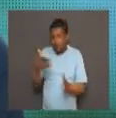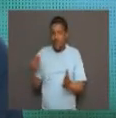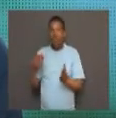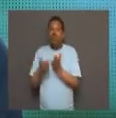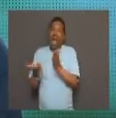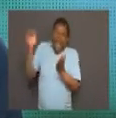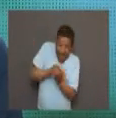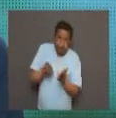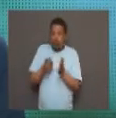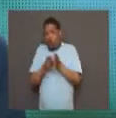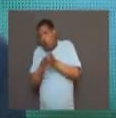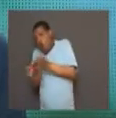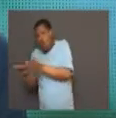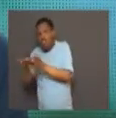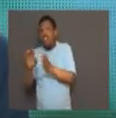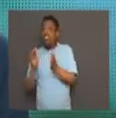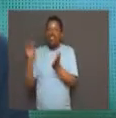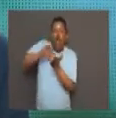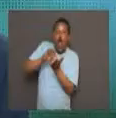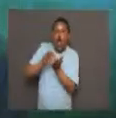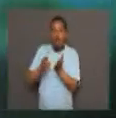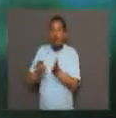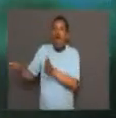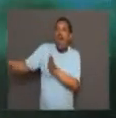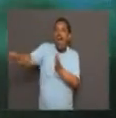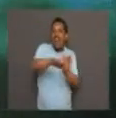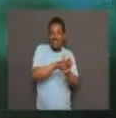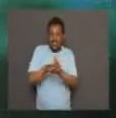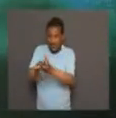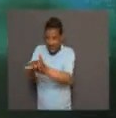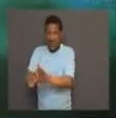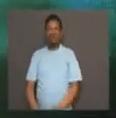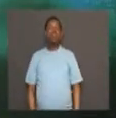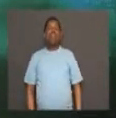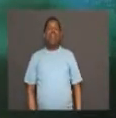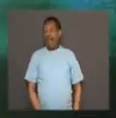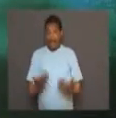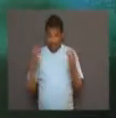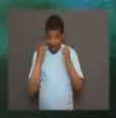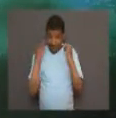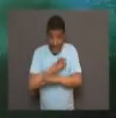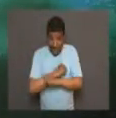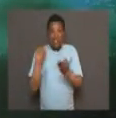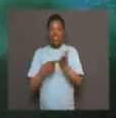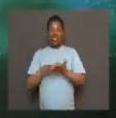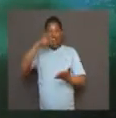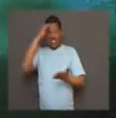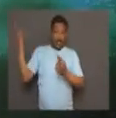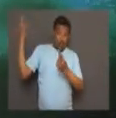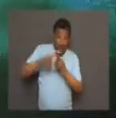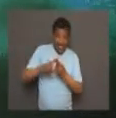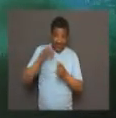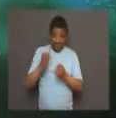which flows into Cho Bahar. Let us finish this lesson with one